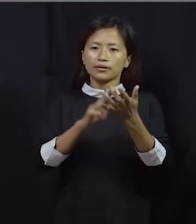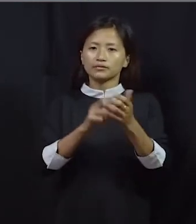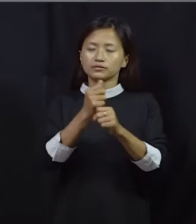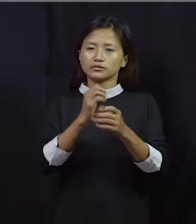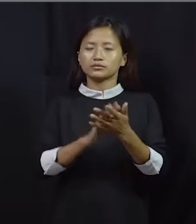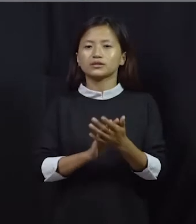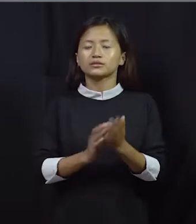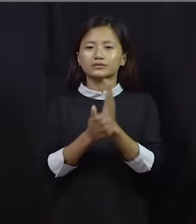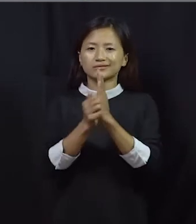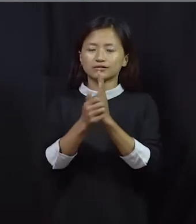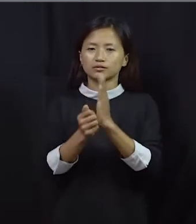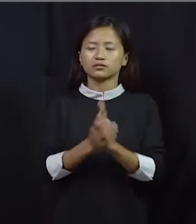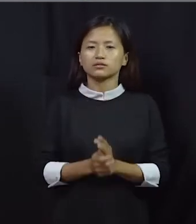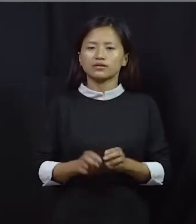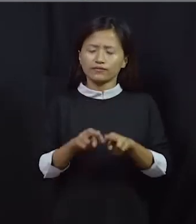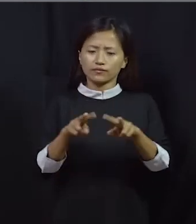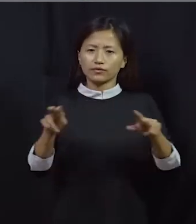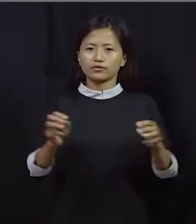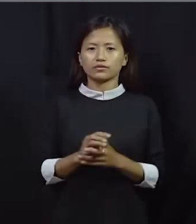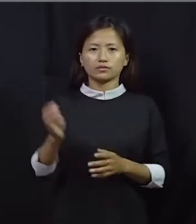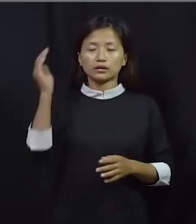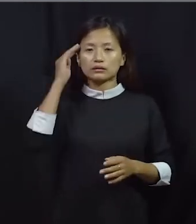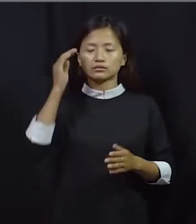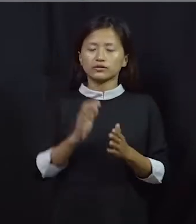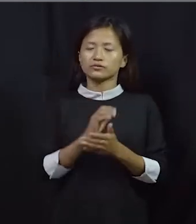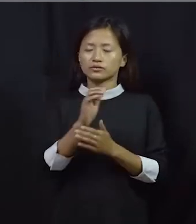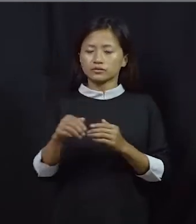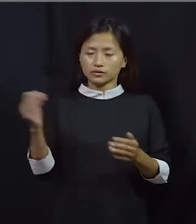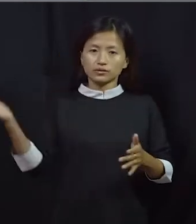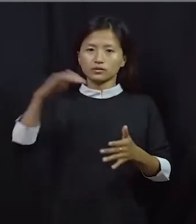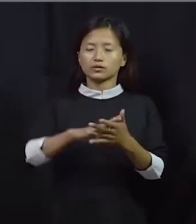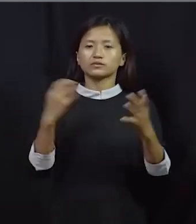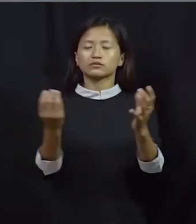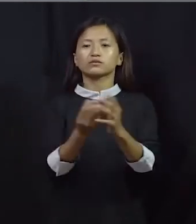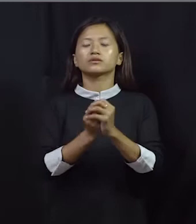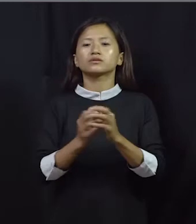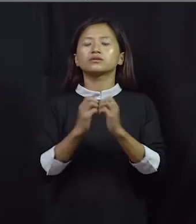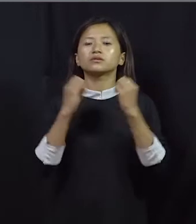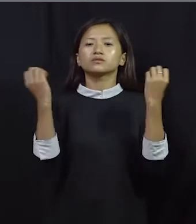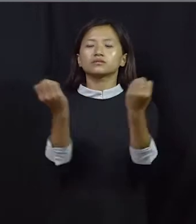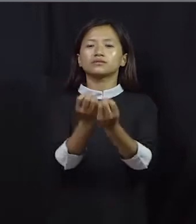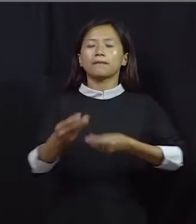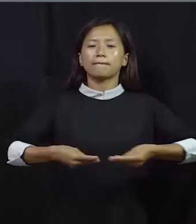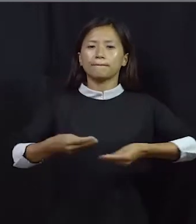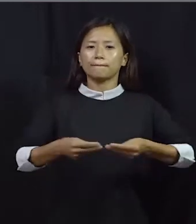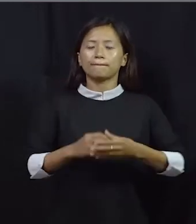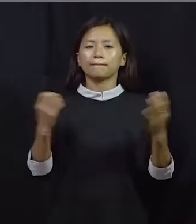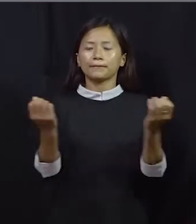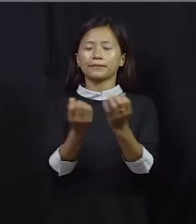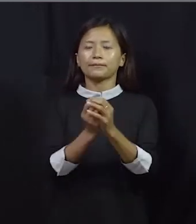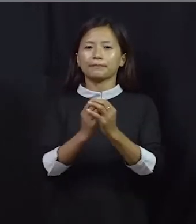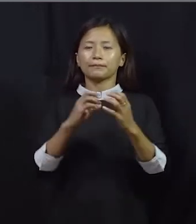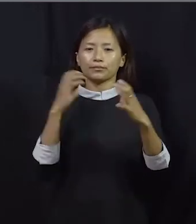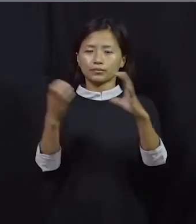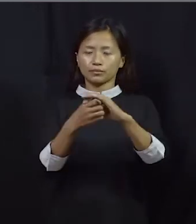different knowledge, have come together to organize a business organization called partnership firm.